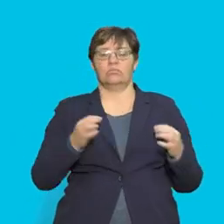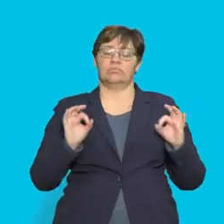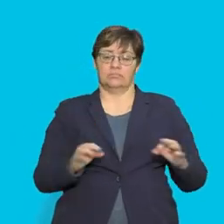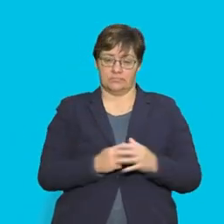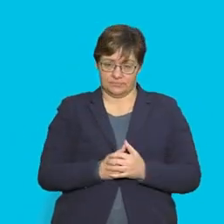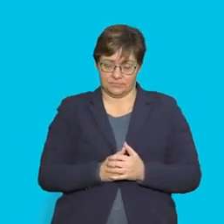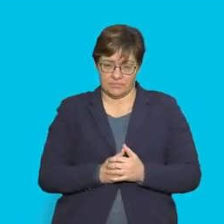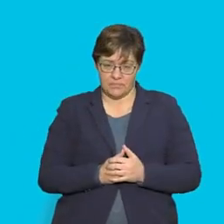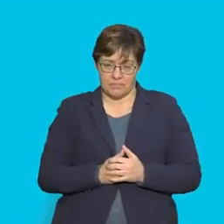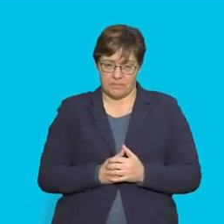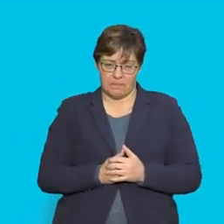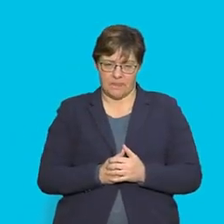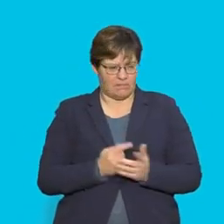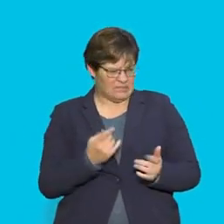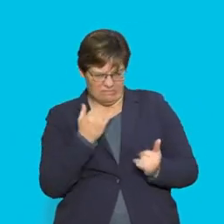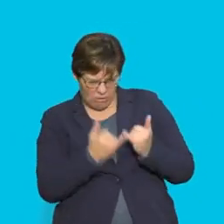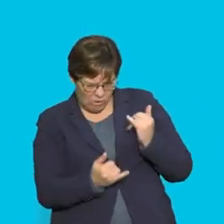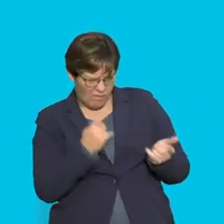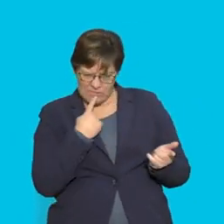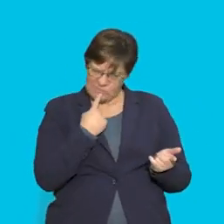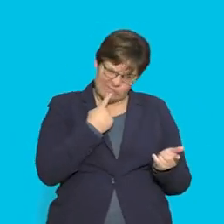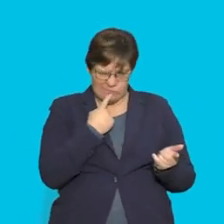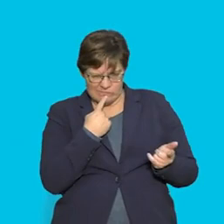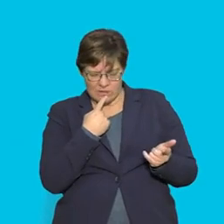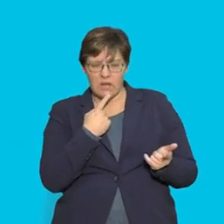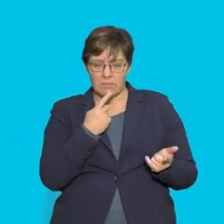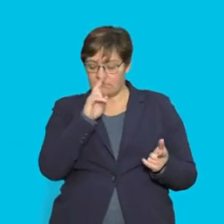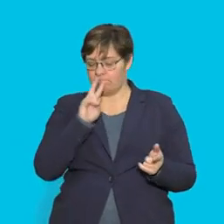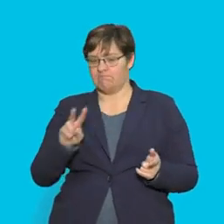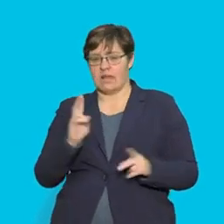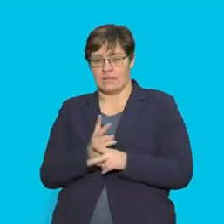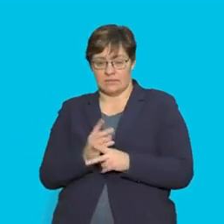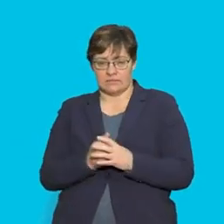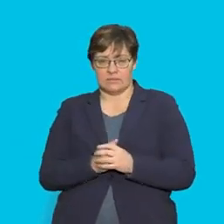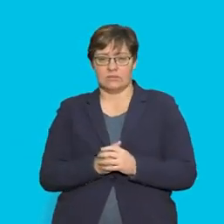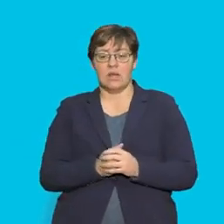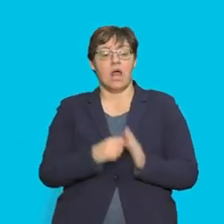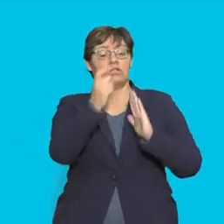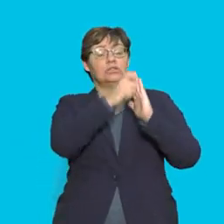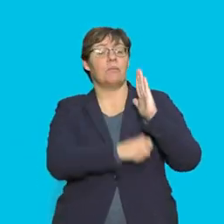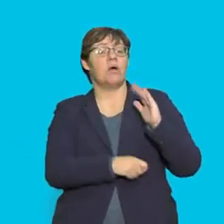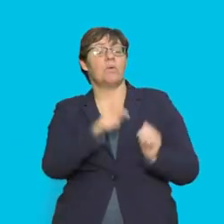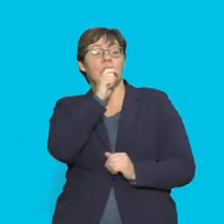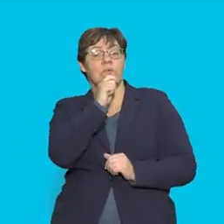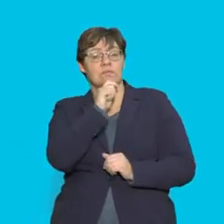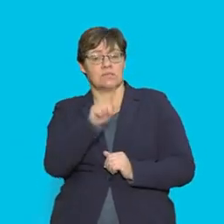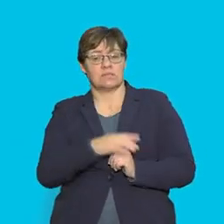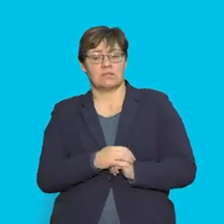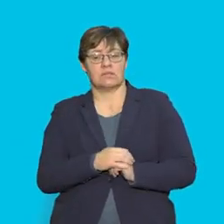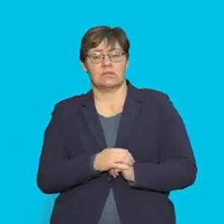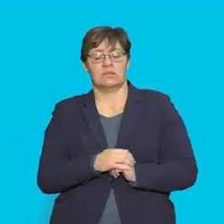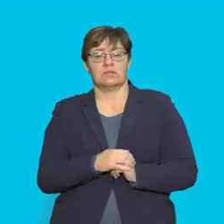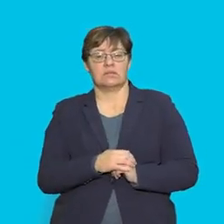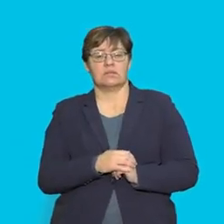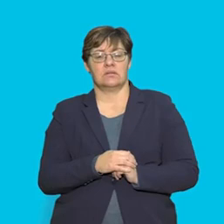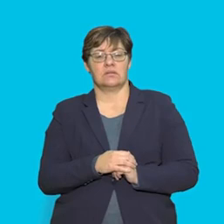or something that might have thrown you off. Now, the terminology that they use under this concept of